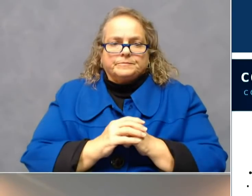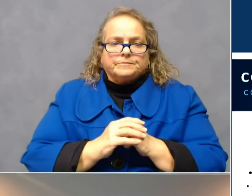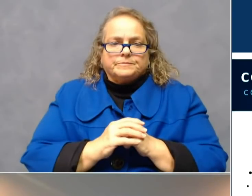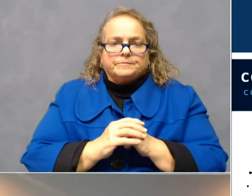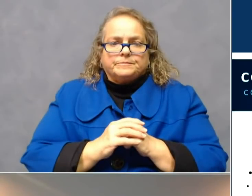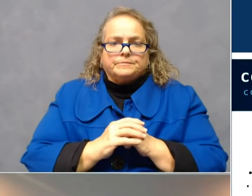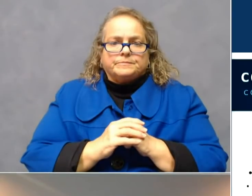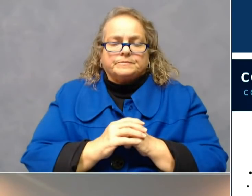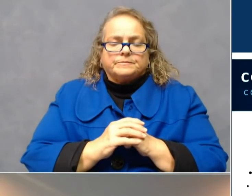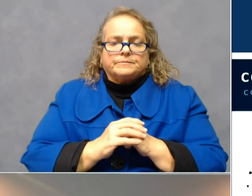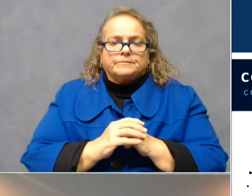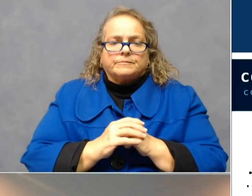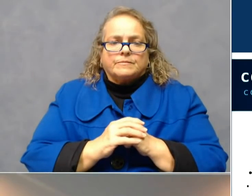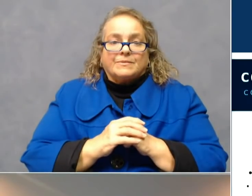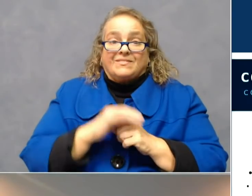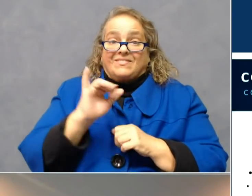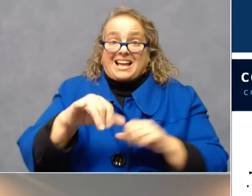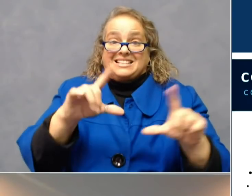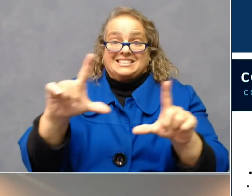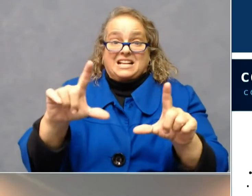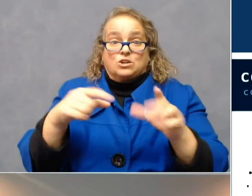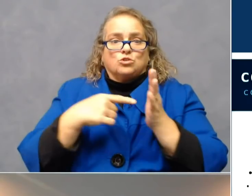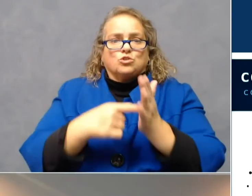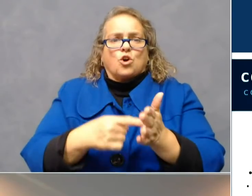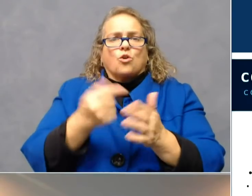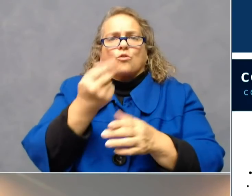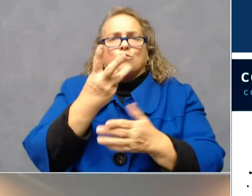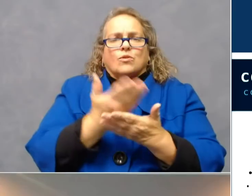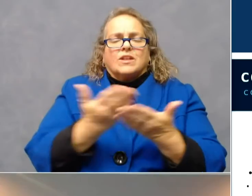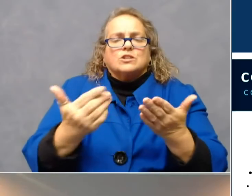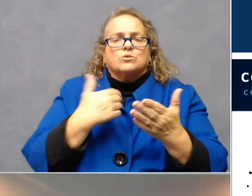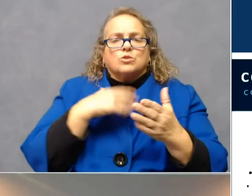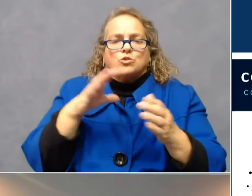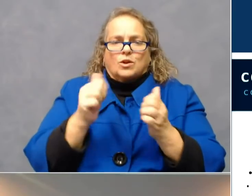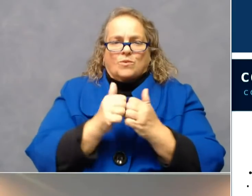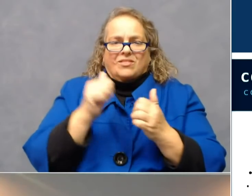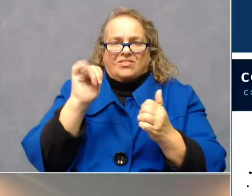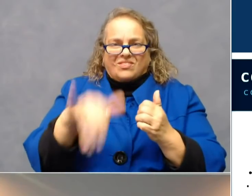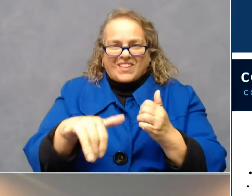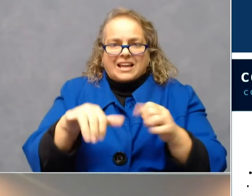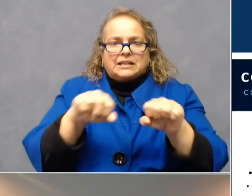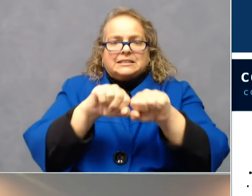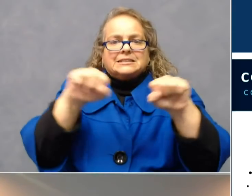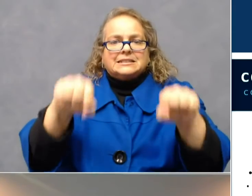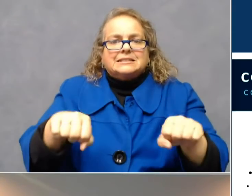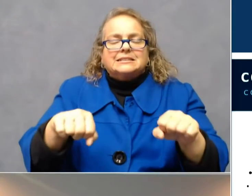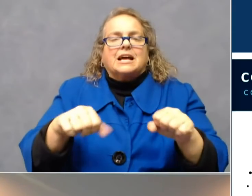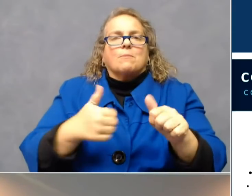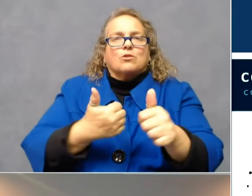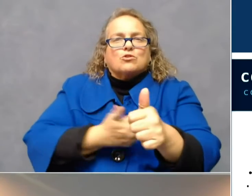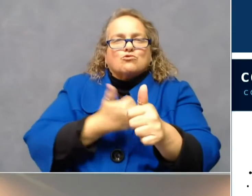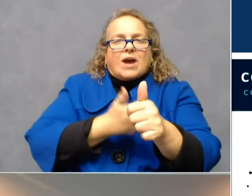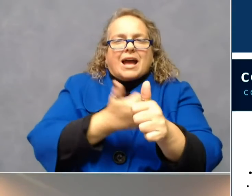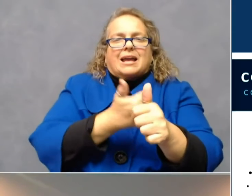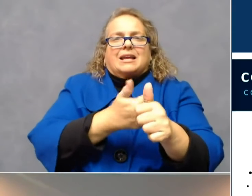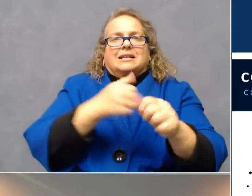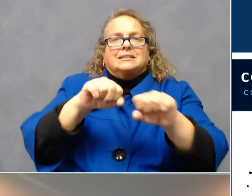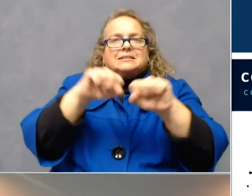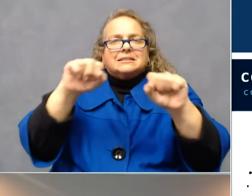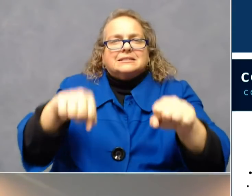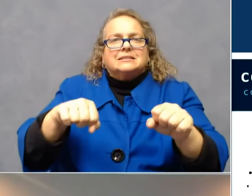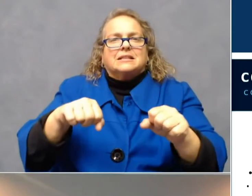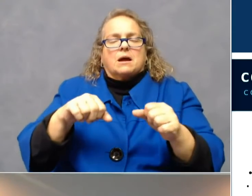This just shows a few things that we're doing with the system. We're constantly improving it. Every 2 weeks, there are enhancements that